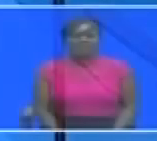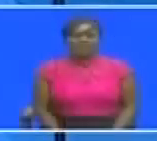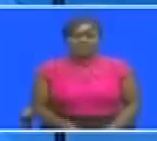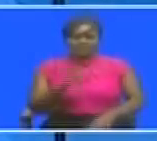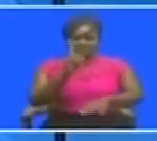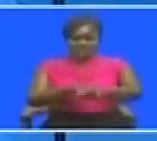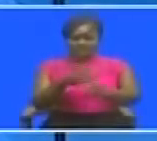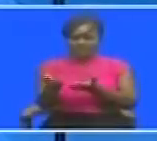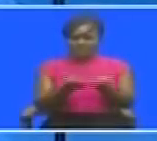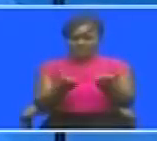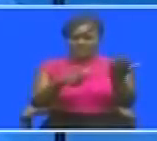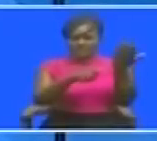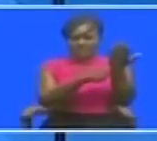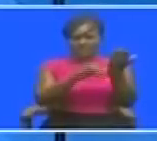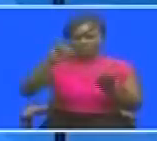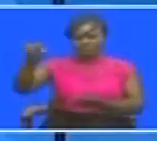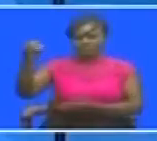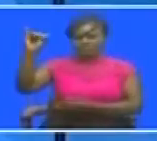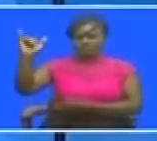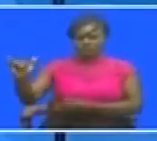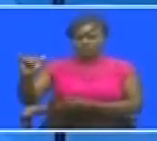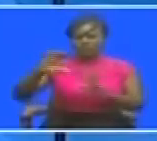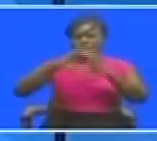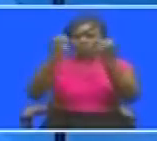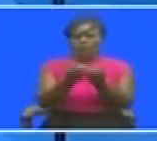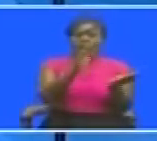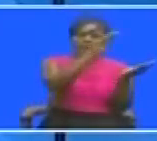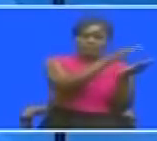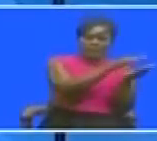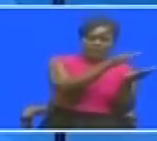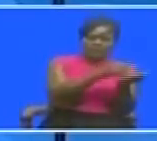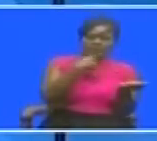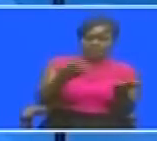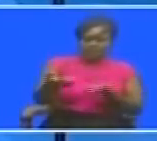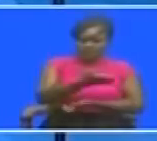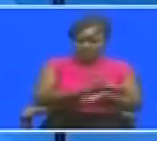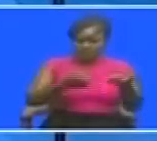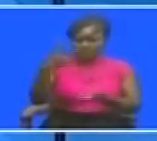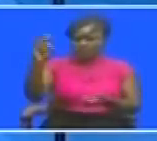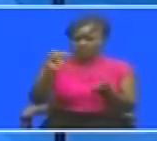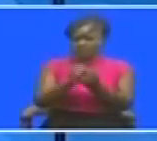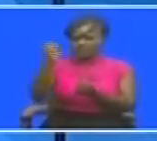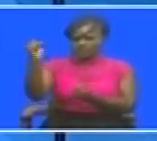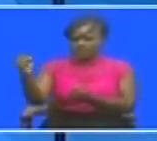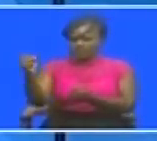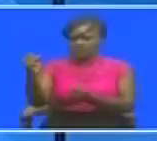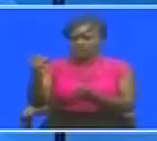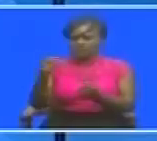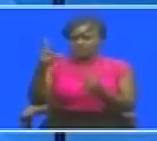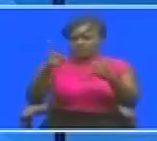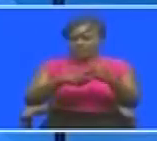It's time for business. I'm Joy Doreen Bira. The World Bank has trimmed Kenya's economic outlook for 2015 from 6%